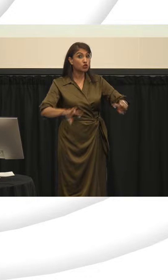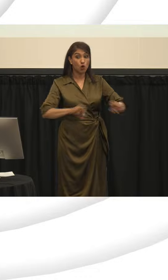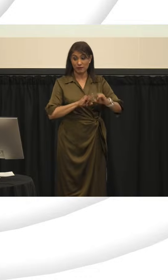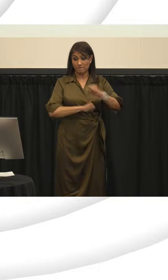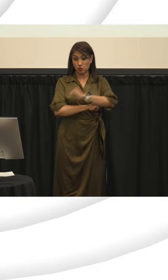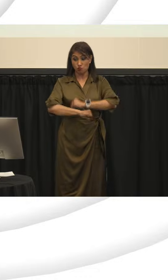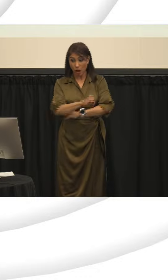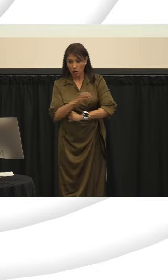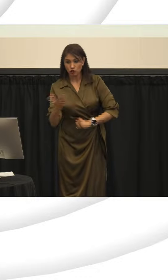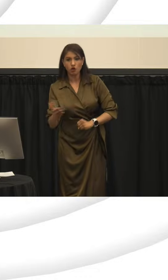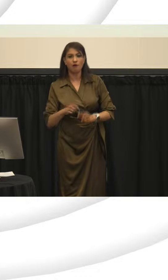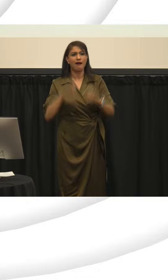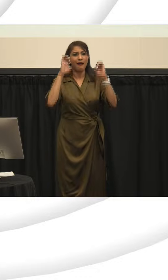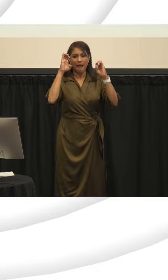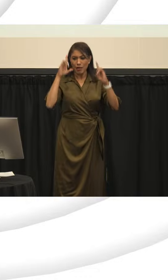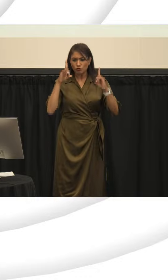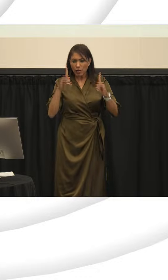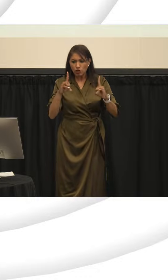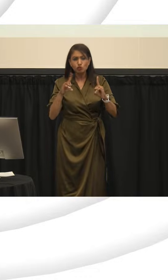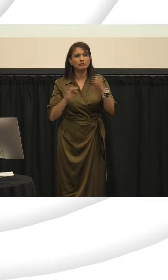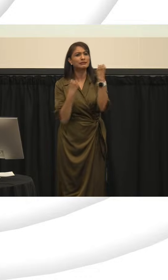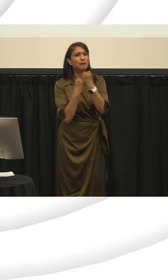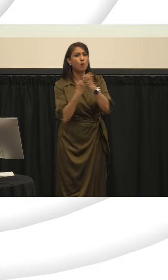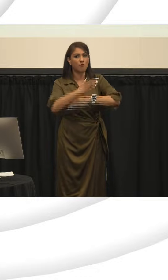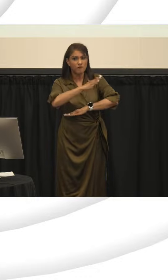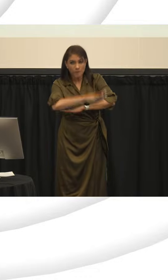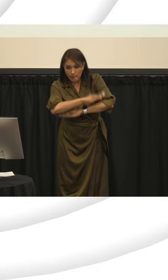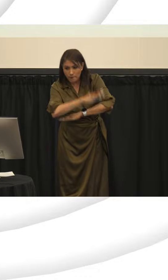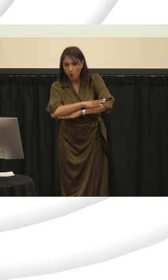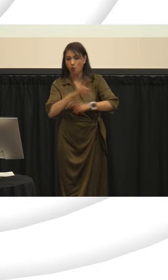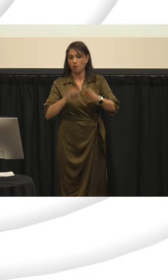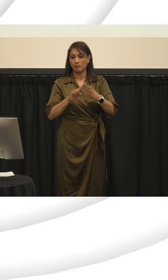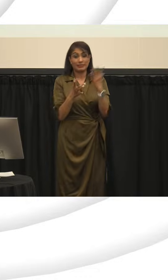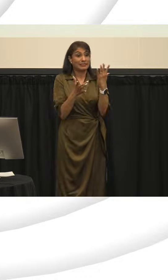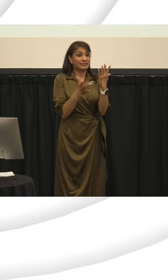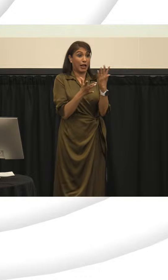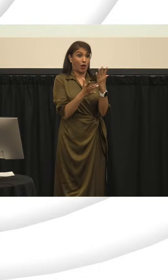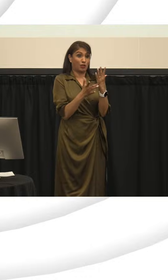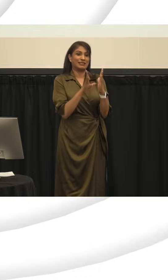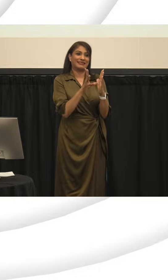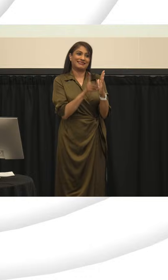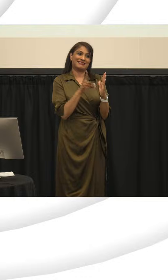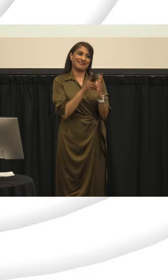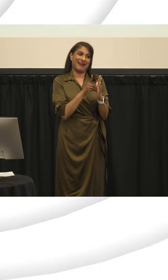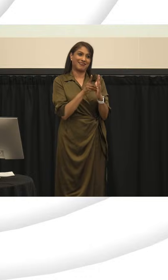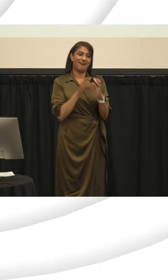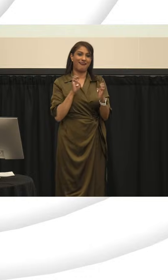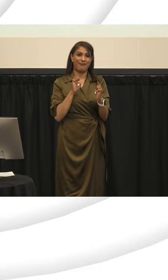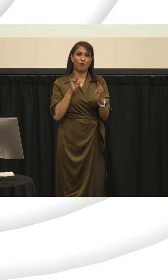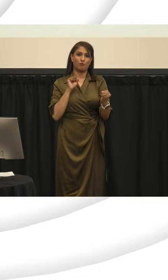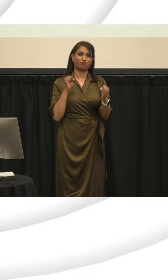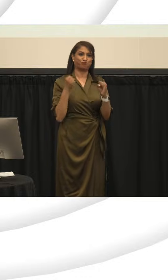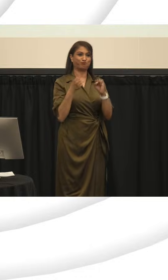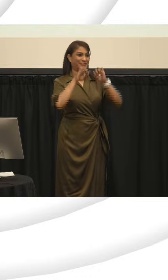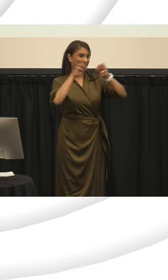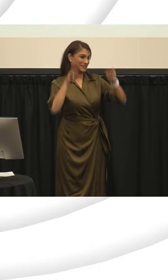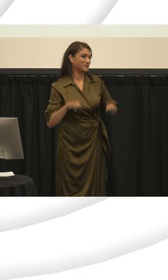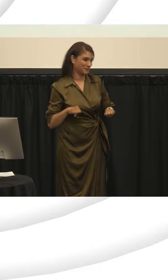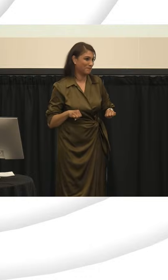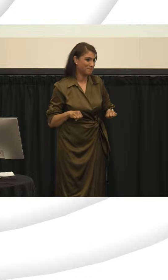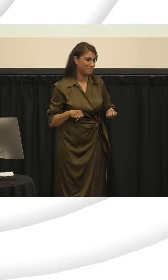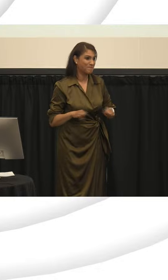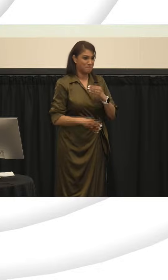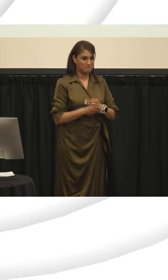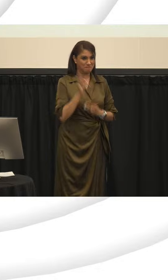way the technology develops. Also with the platform itself, it needs to be an accessible platform, and then technology,